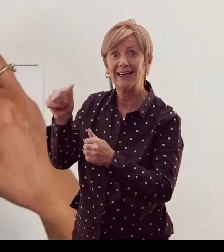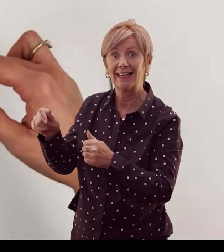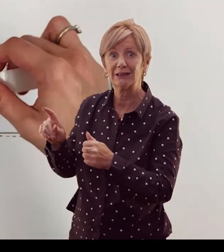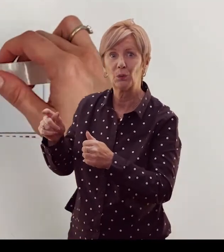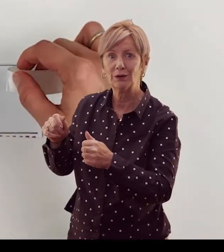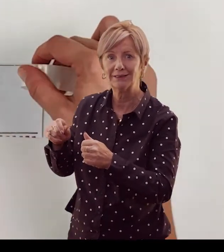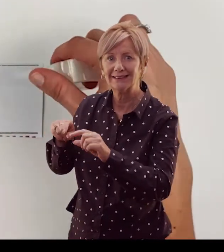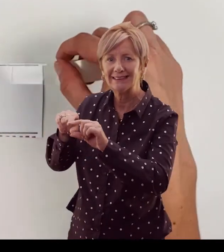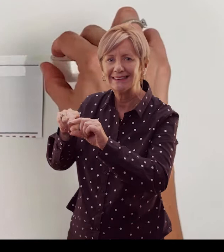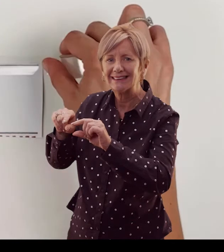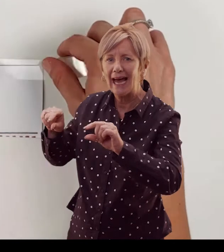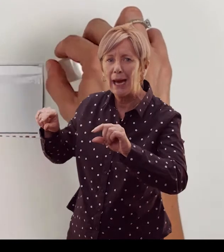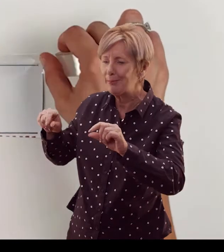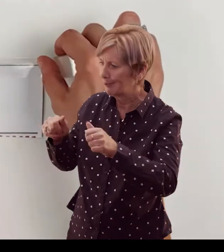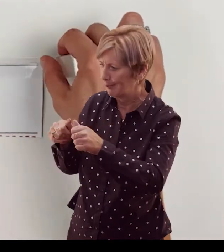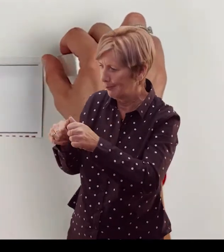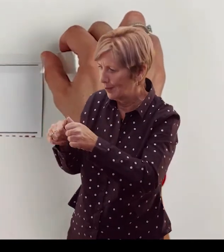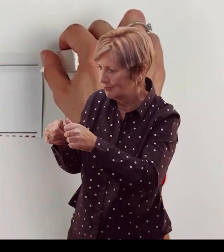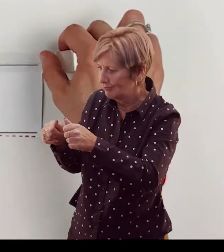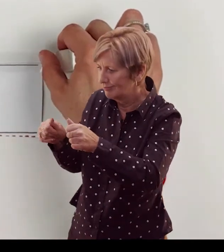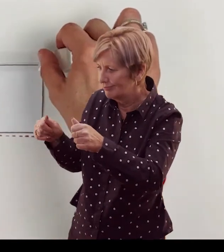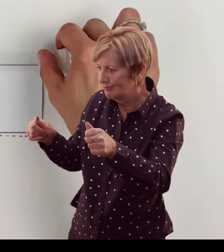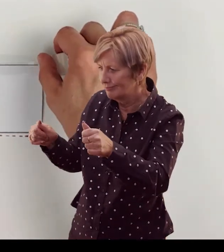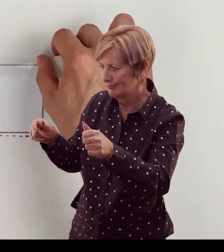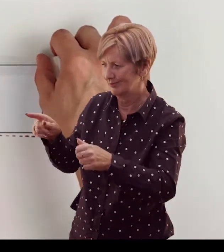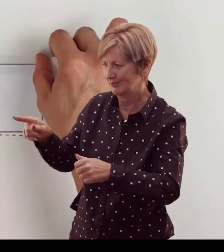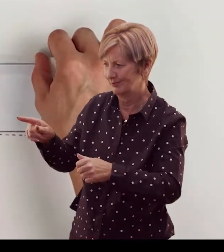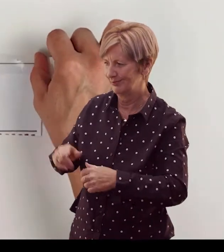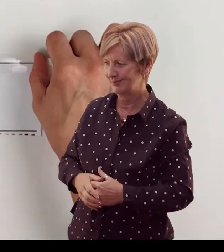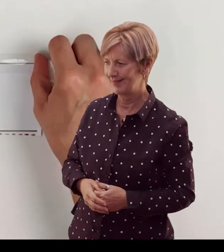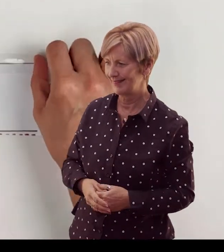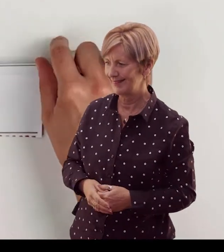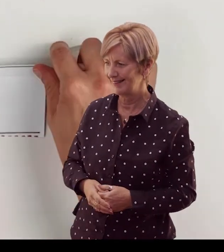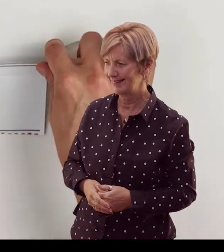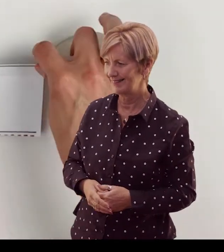Take a long piece of tape and place it over the top edge of your wand template.